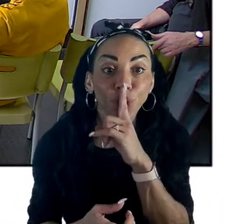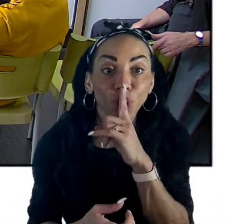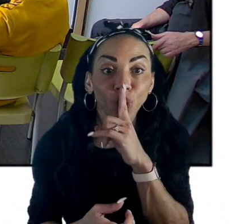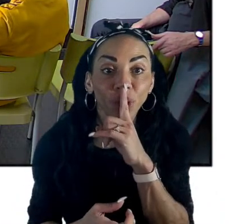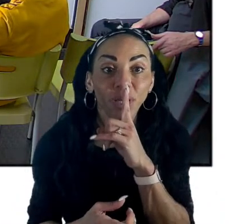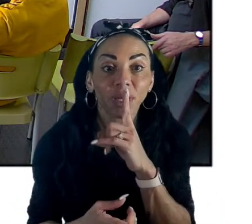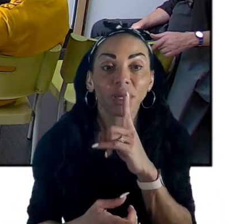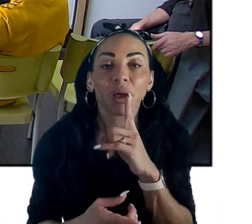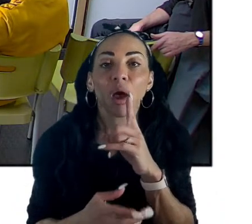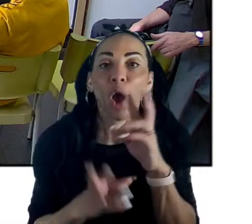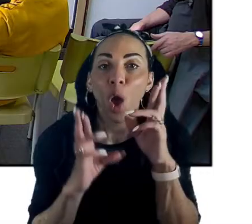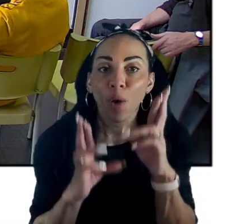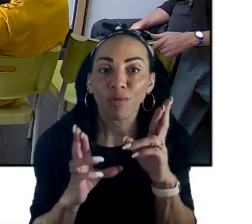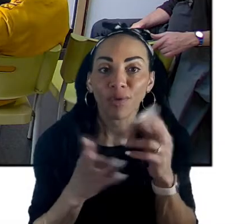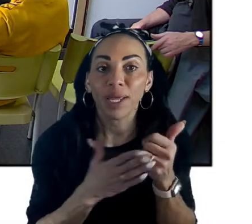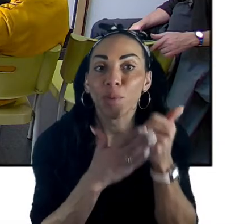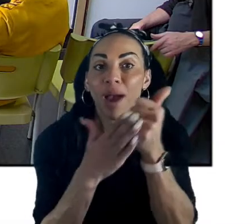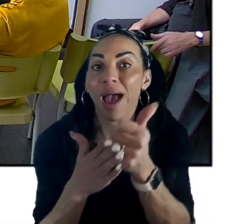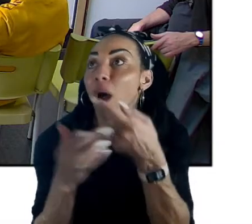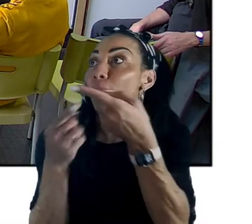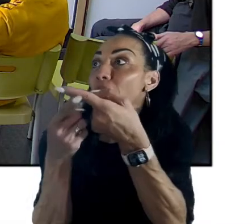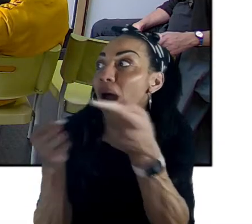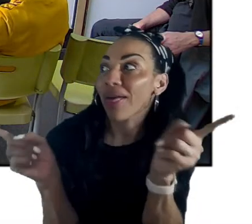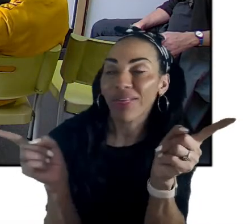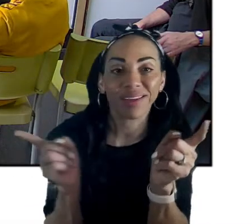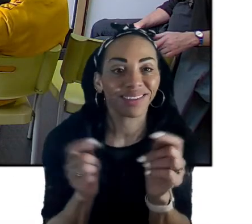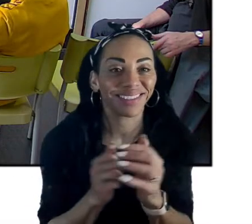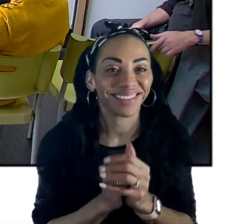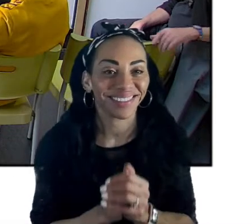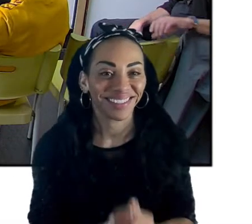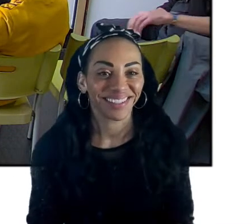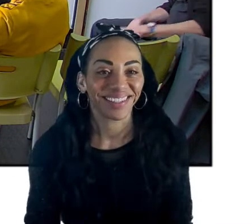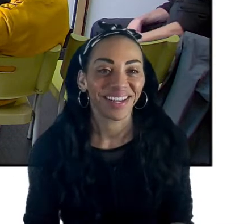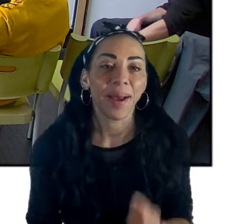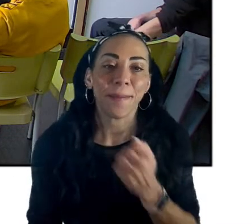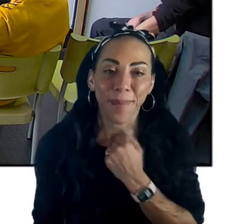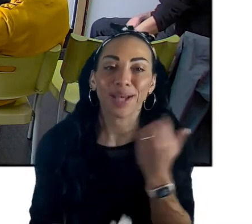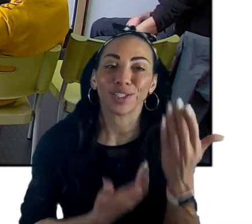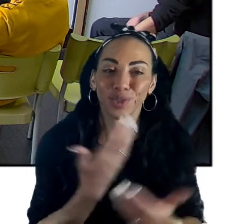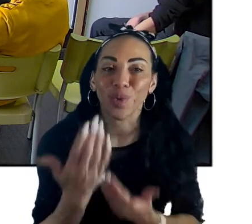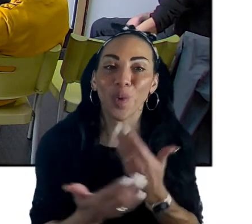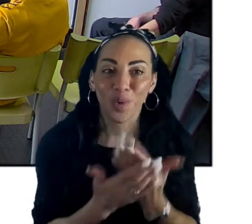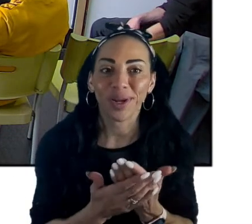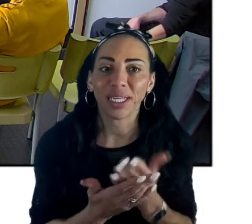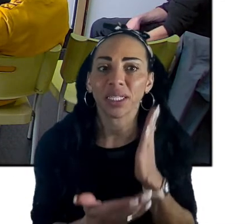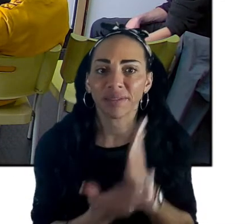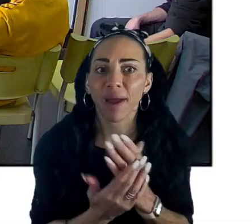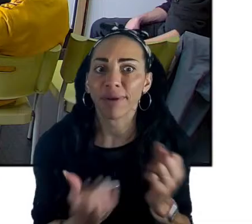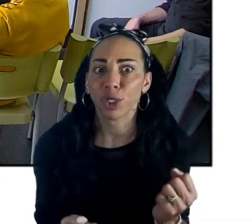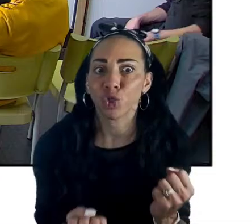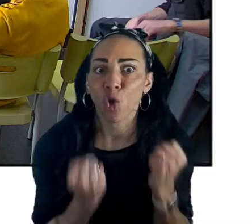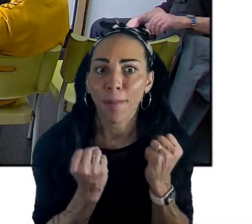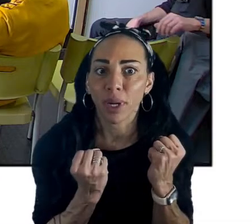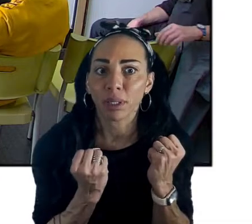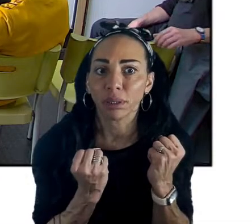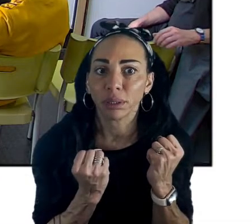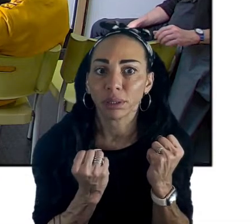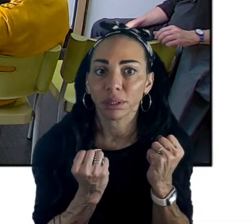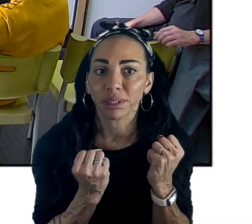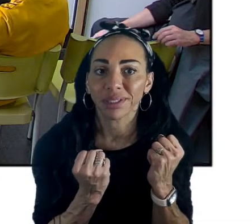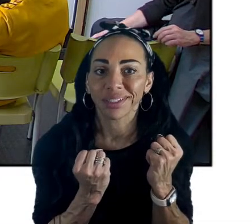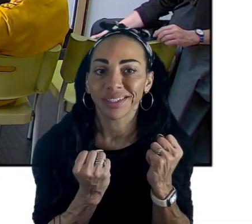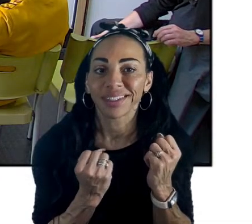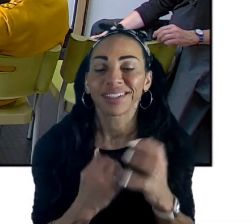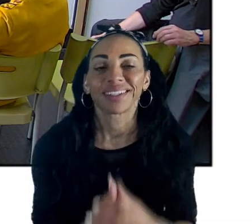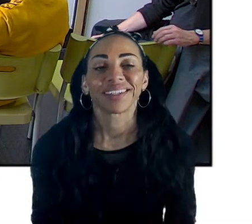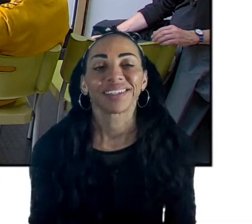liberate others. So my story is very dominant and will probably still remain so in